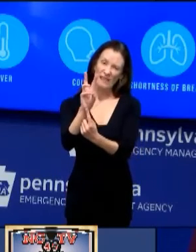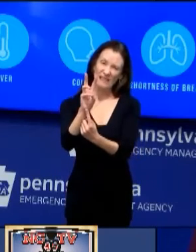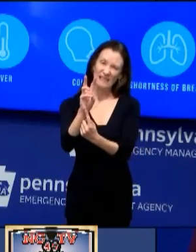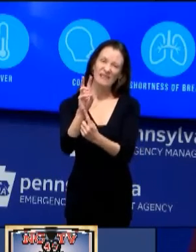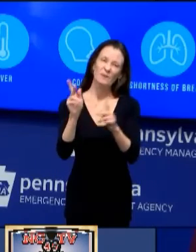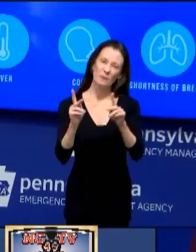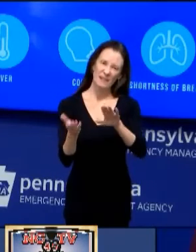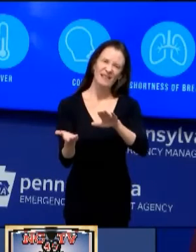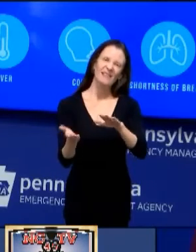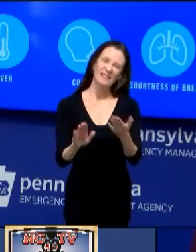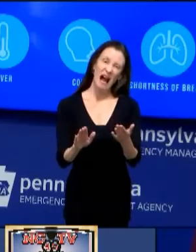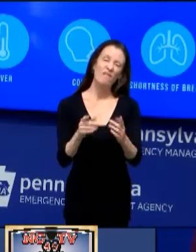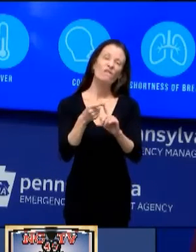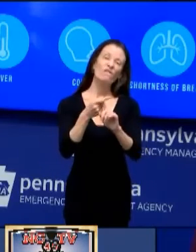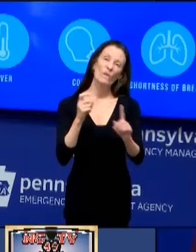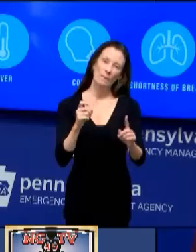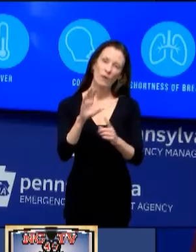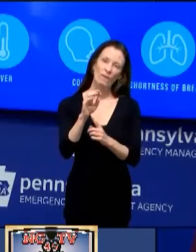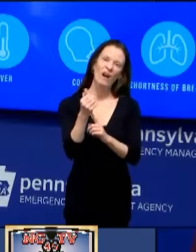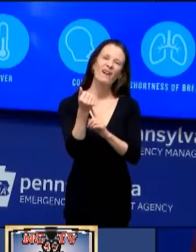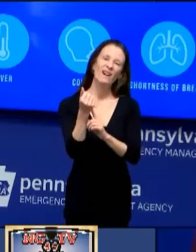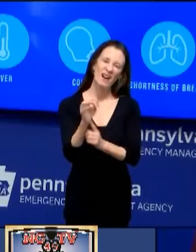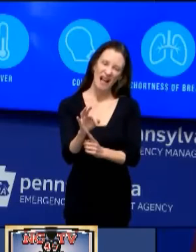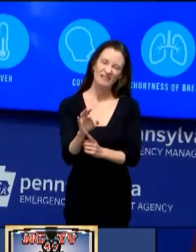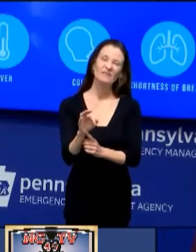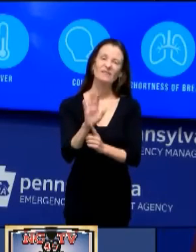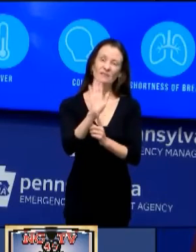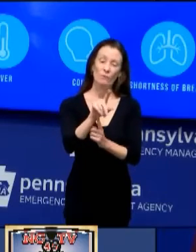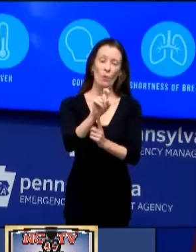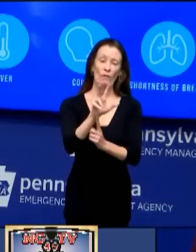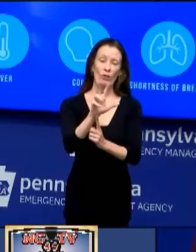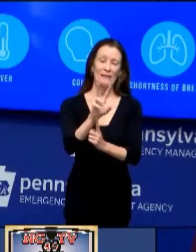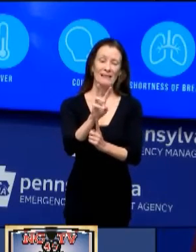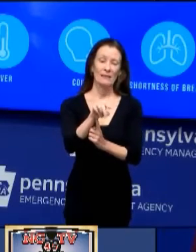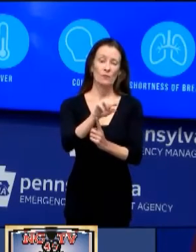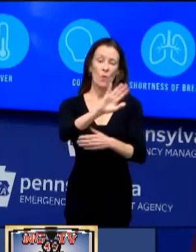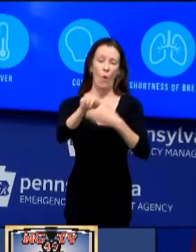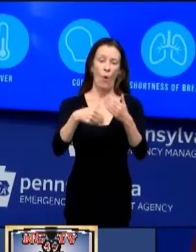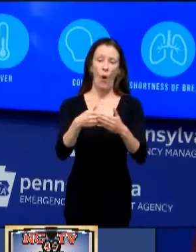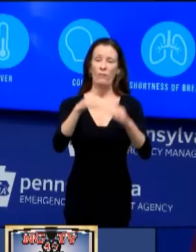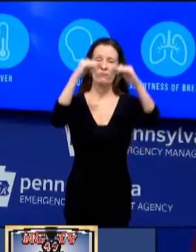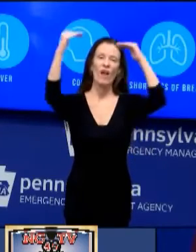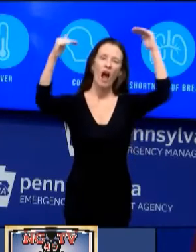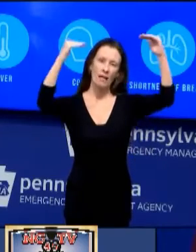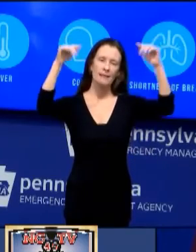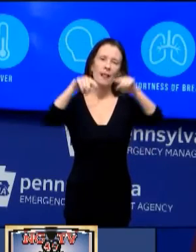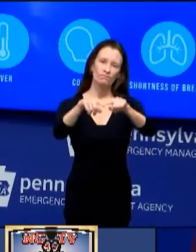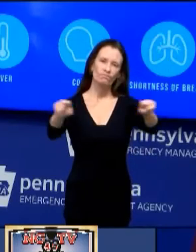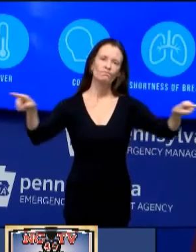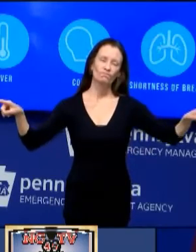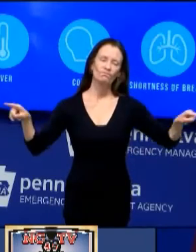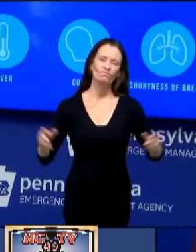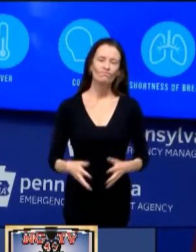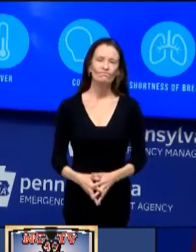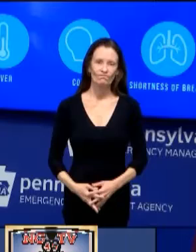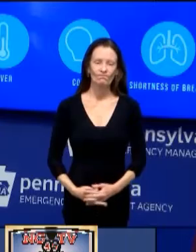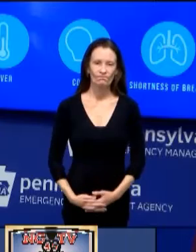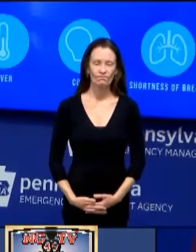COVID-19. And to date, all of our deaths have been in adult patients.